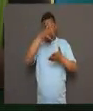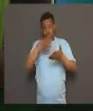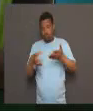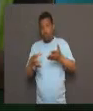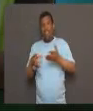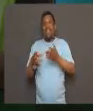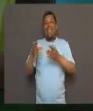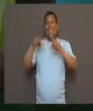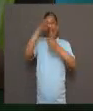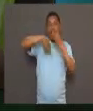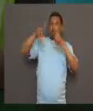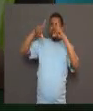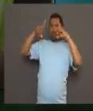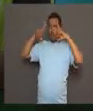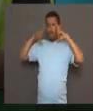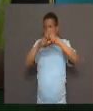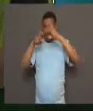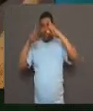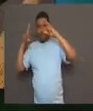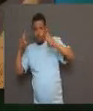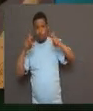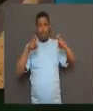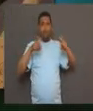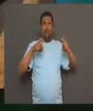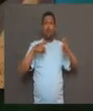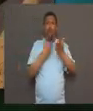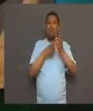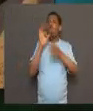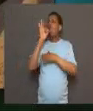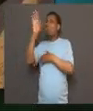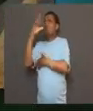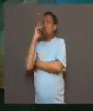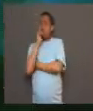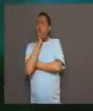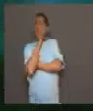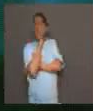aerial photographs, or field observation.